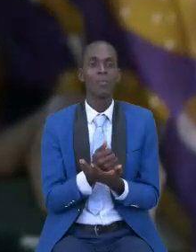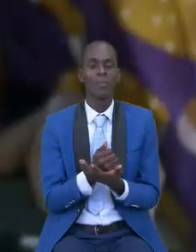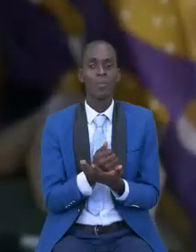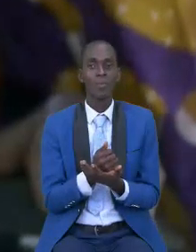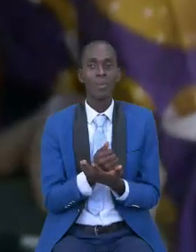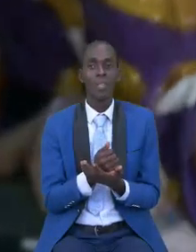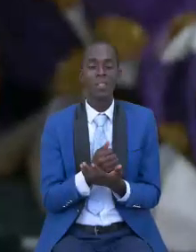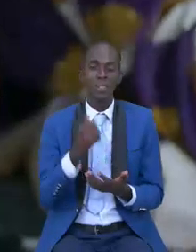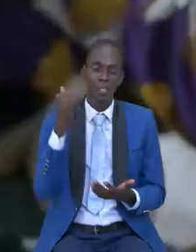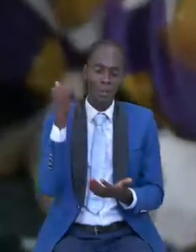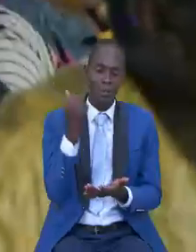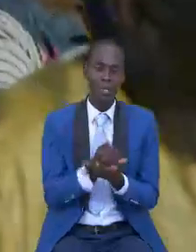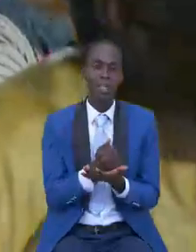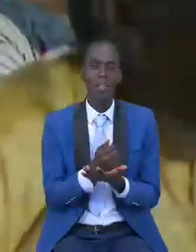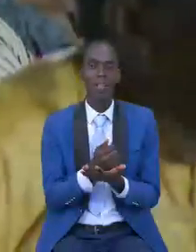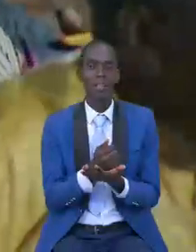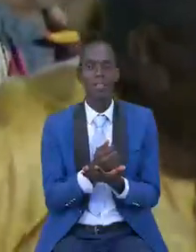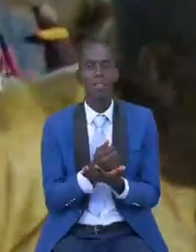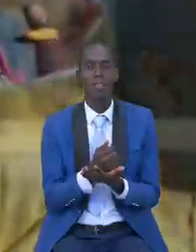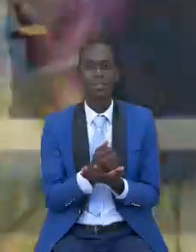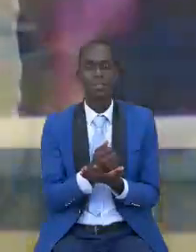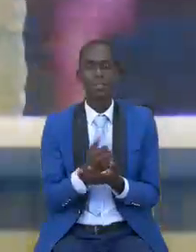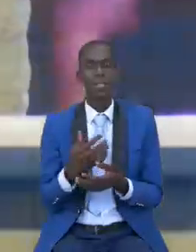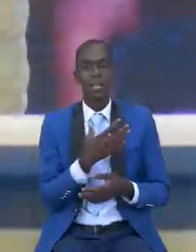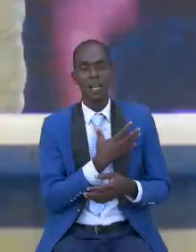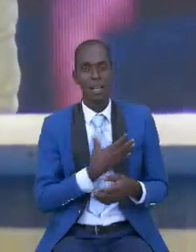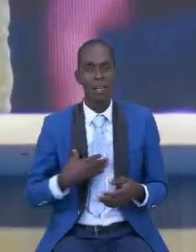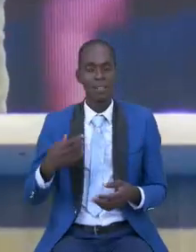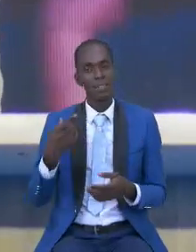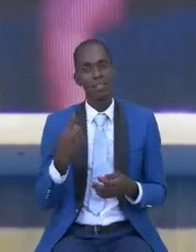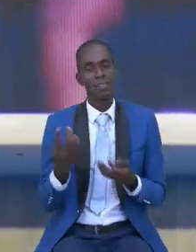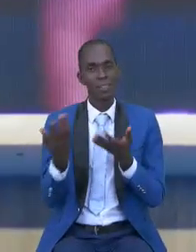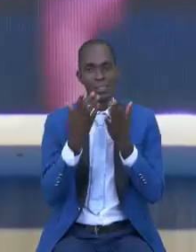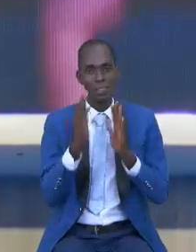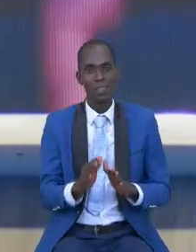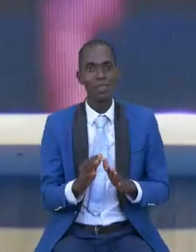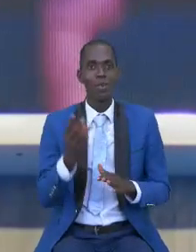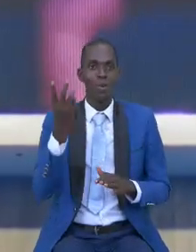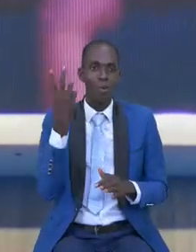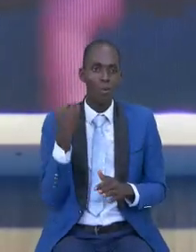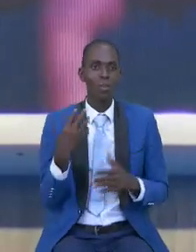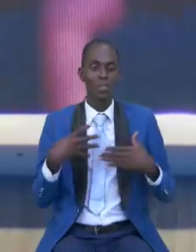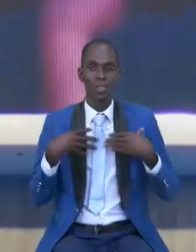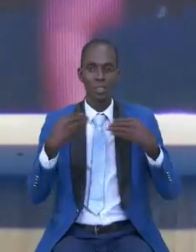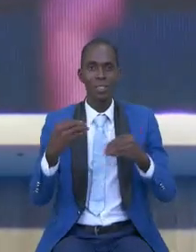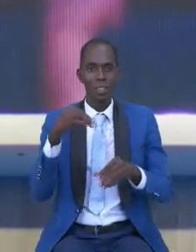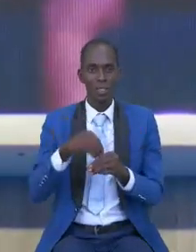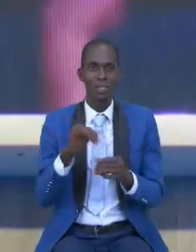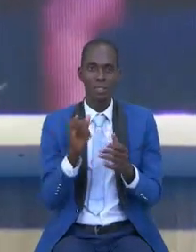my amen there. And his servant was healed in the